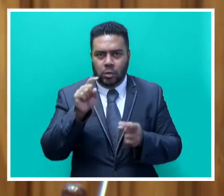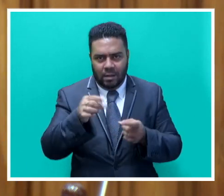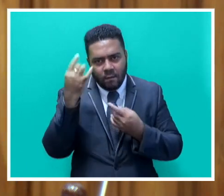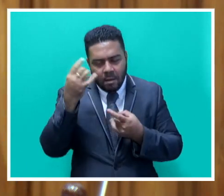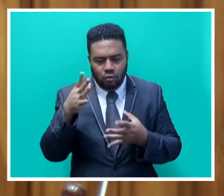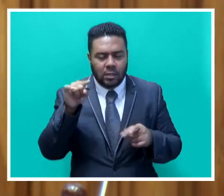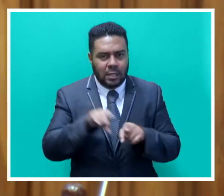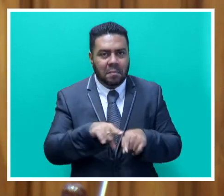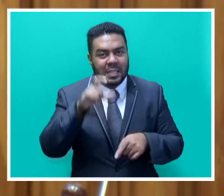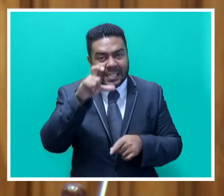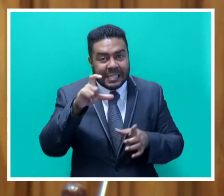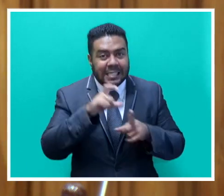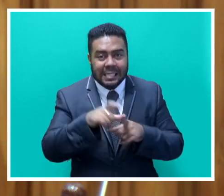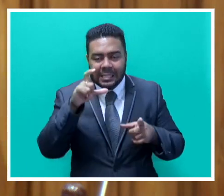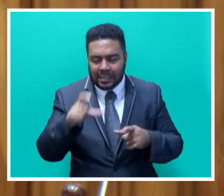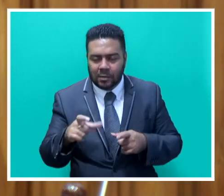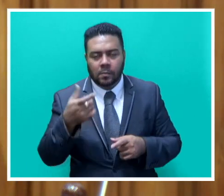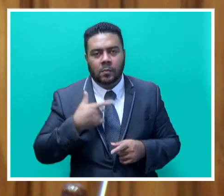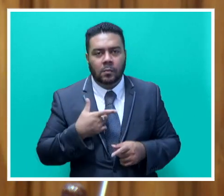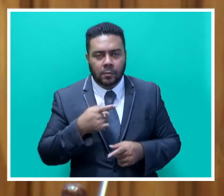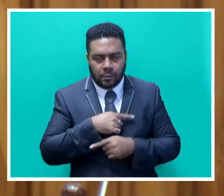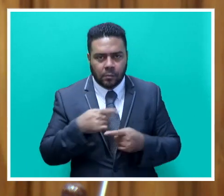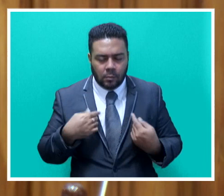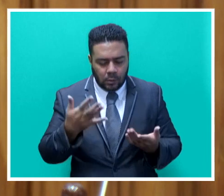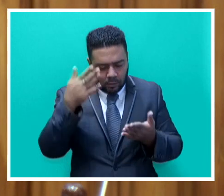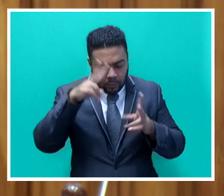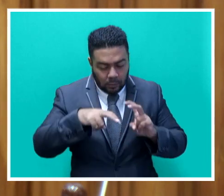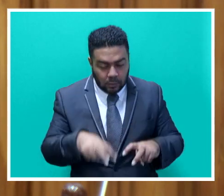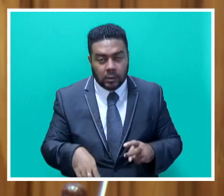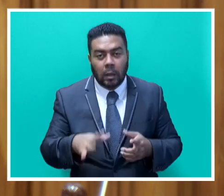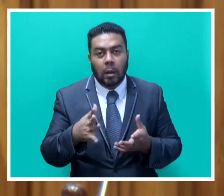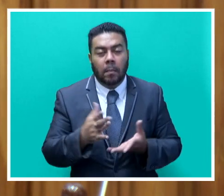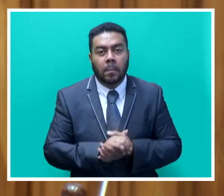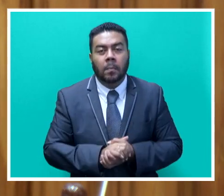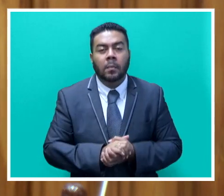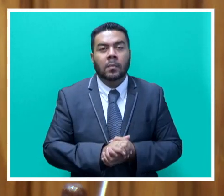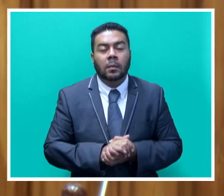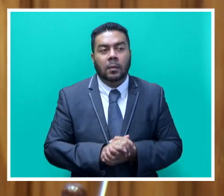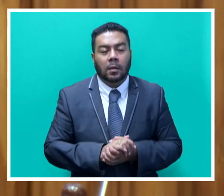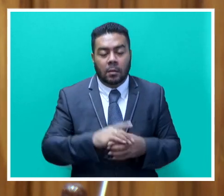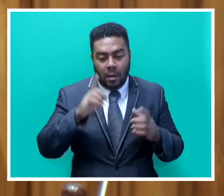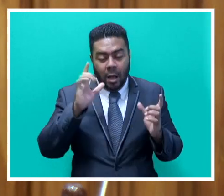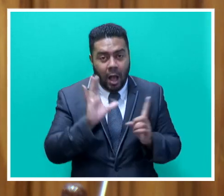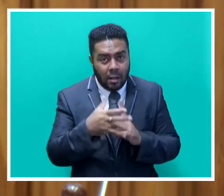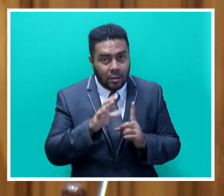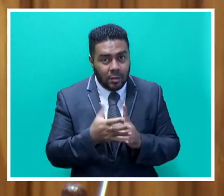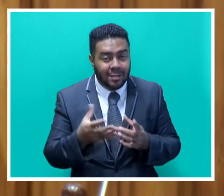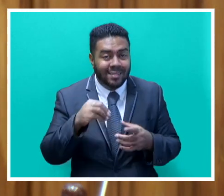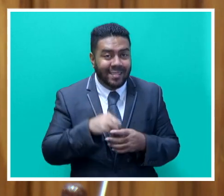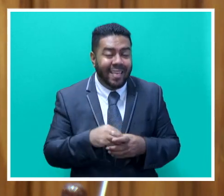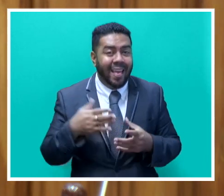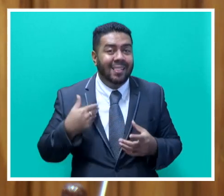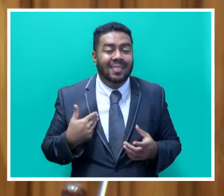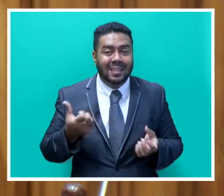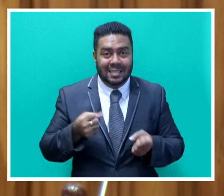every country or region is advised to understand the in-depth case profiles, the cultural and socio-economic landscape, their health system